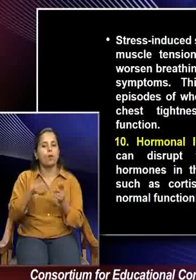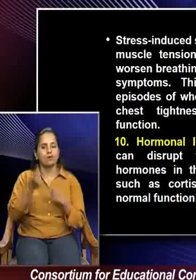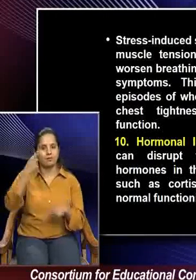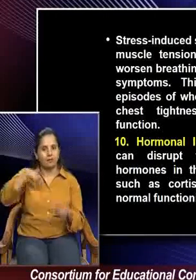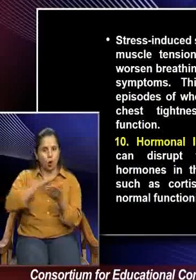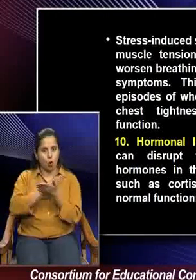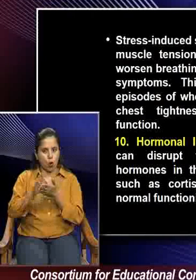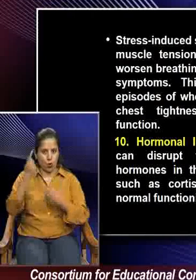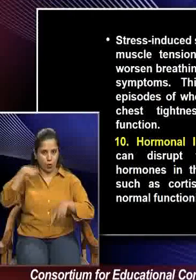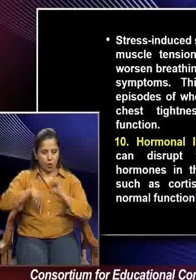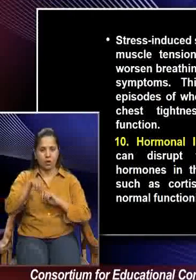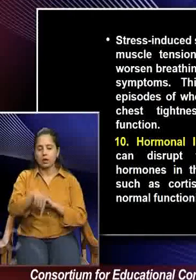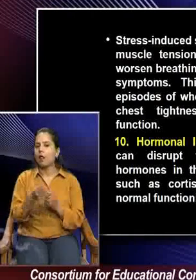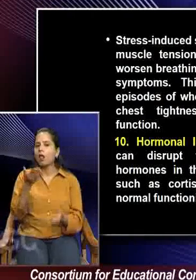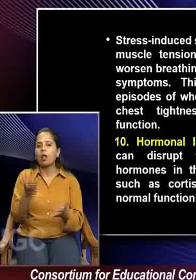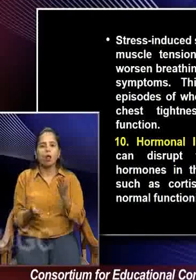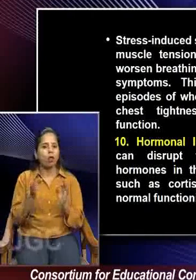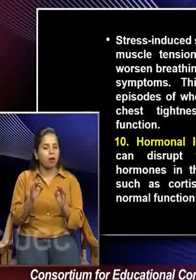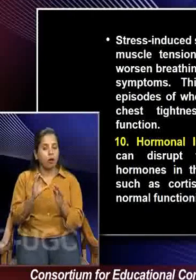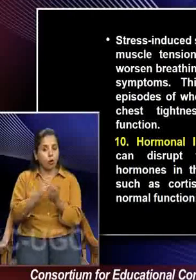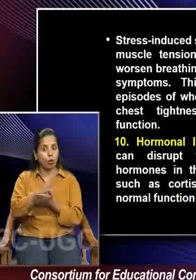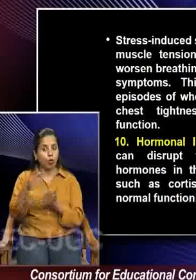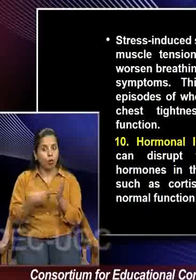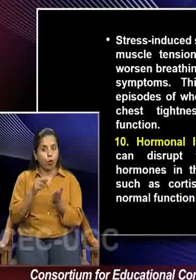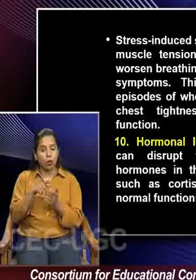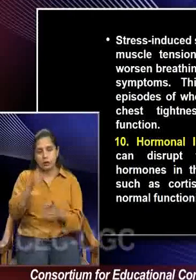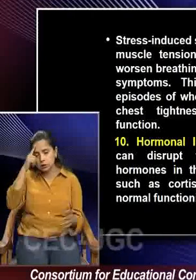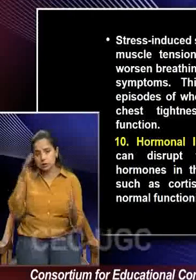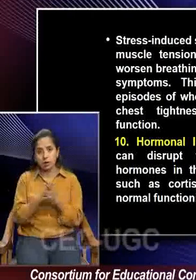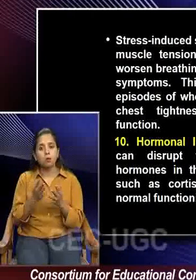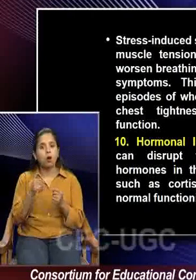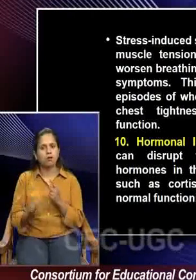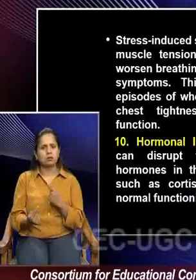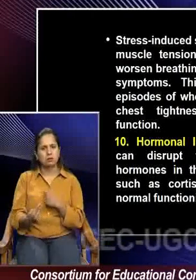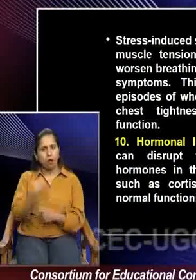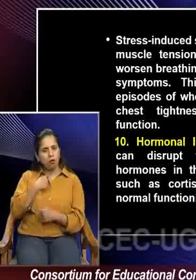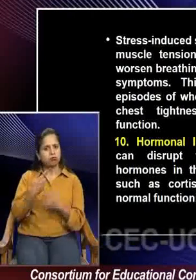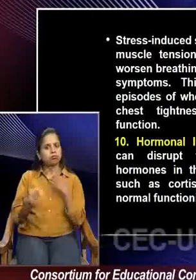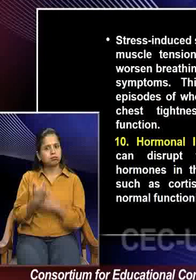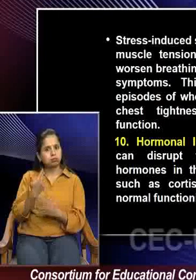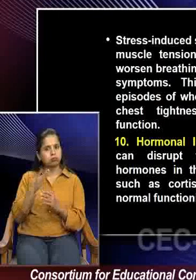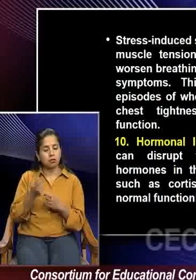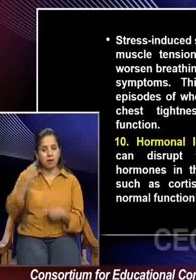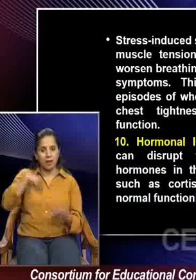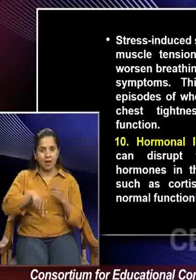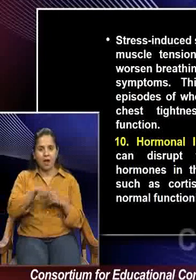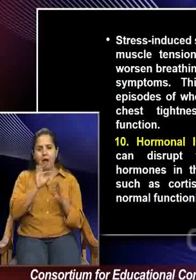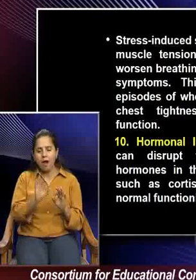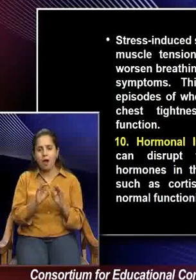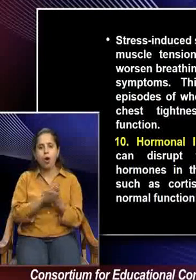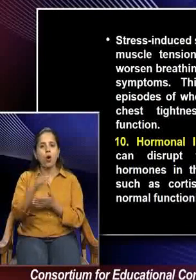imbalances. Chronic stress can disrupt the delicate balance of the hormones in the